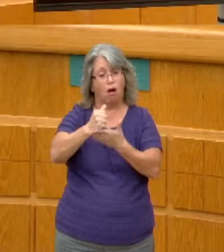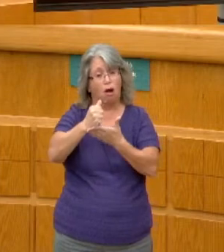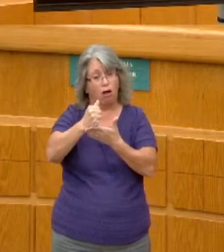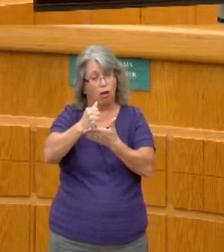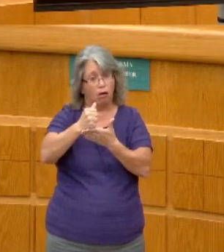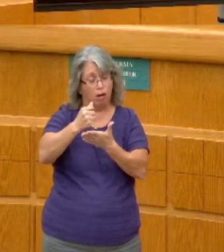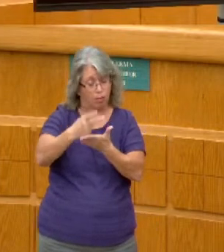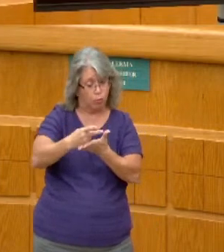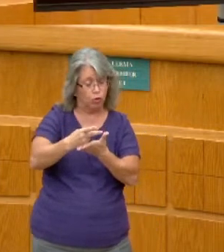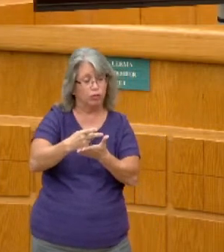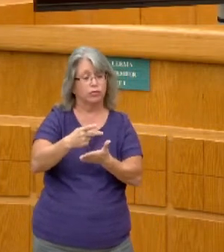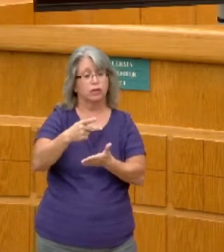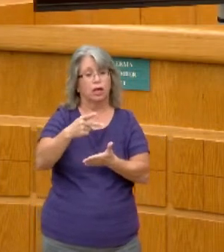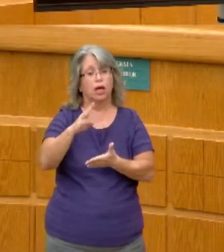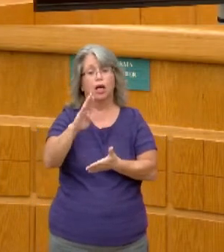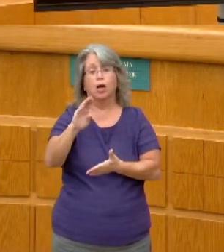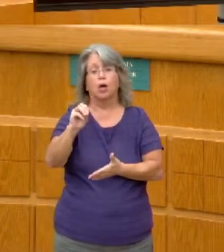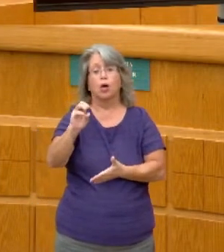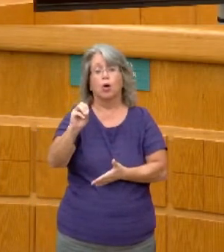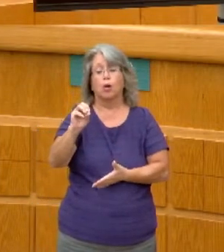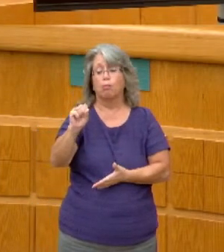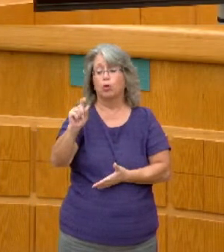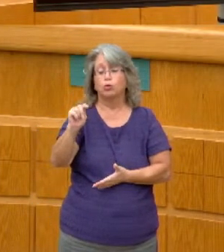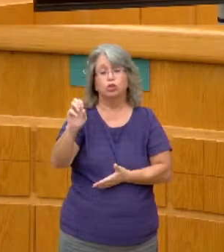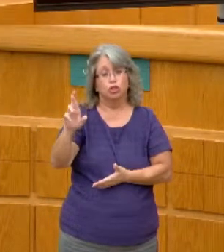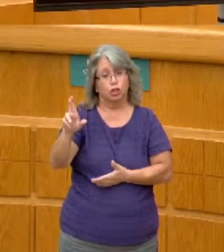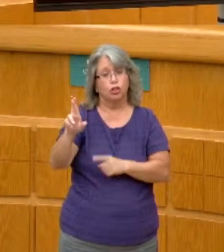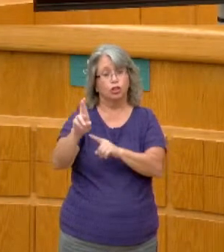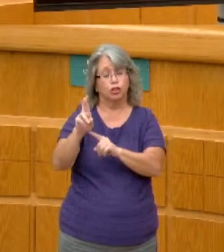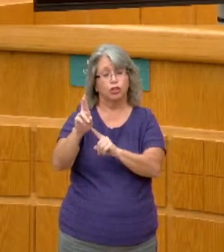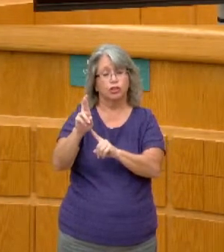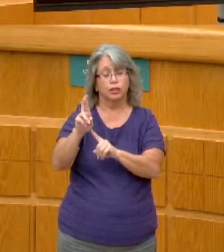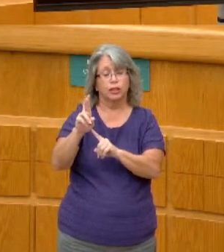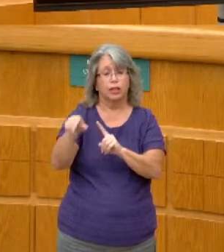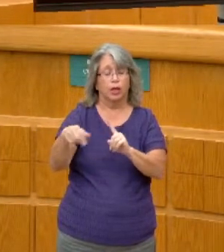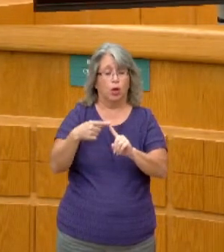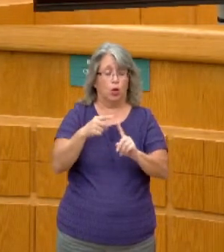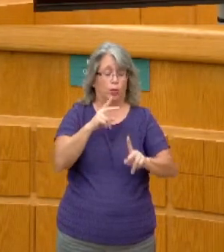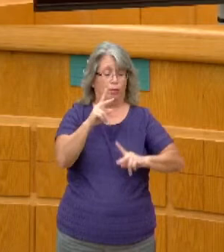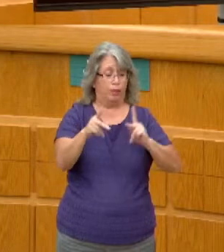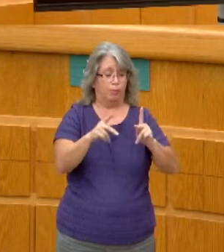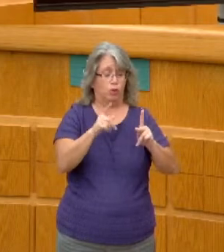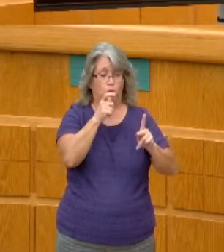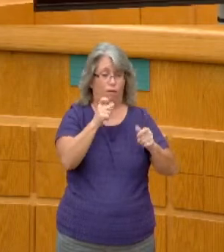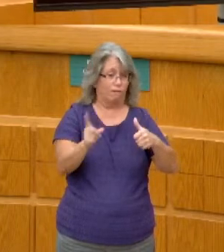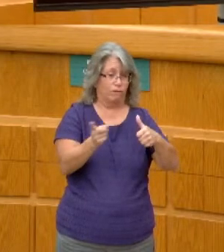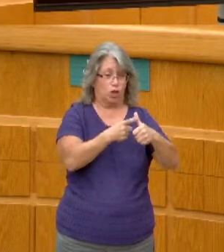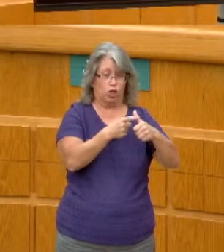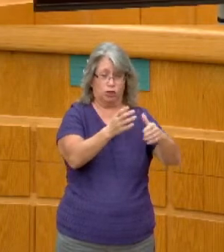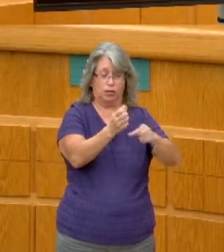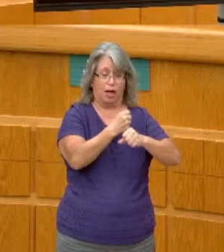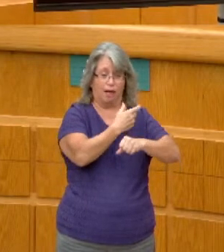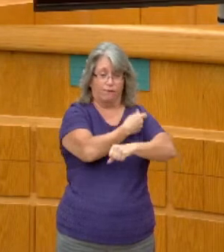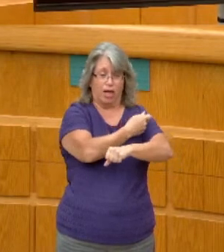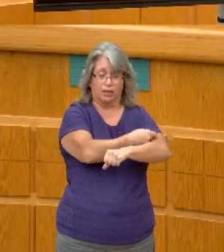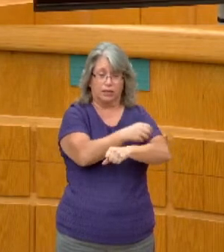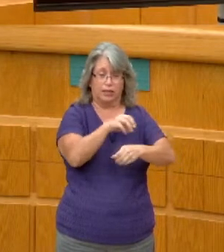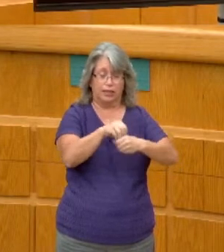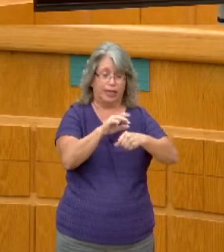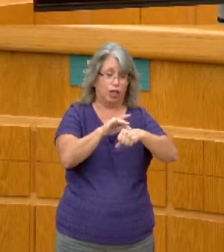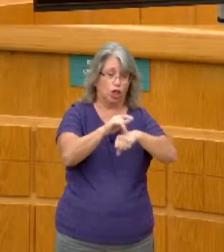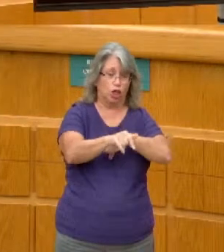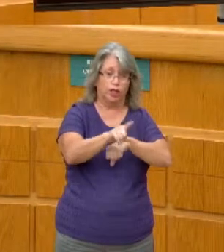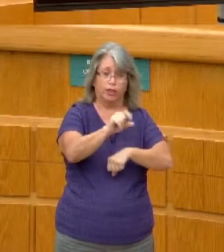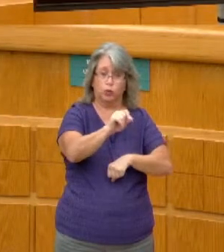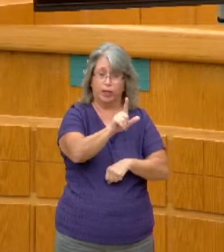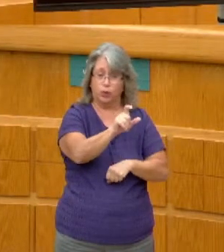first to receive a COVID-19 vaccination when they became available in early 2021 are likely to be the first